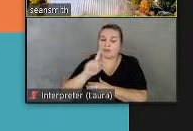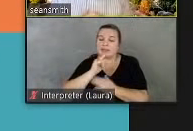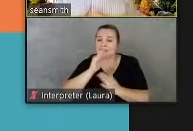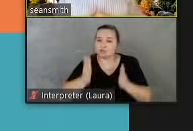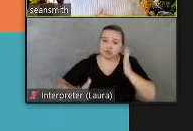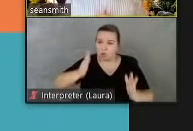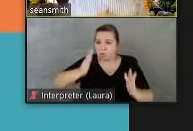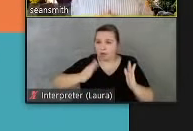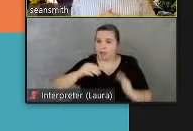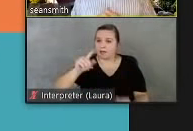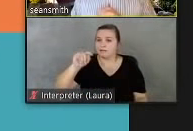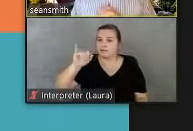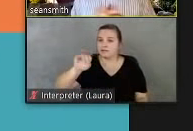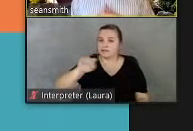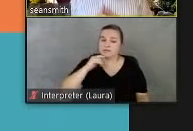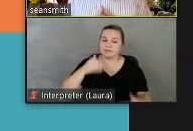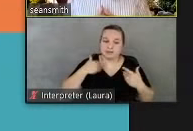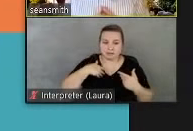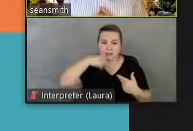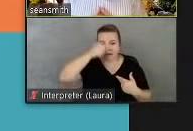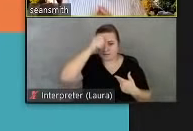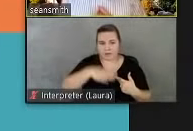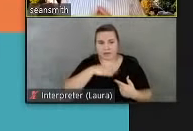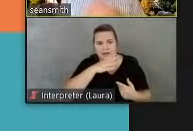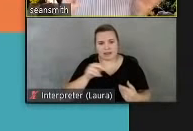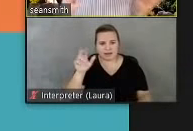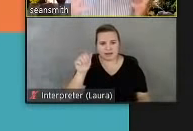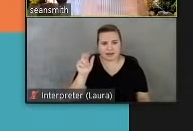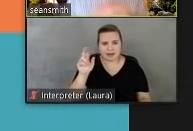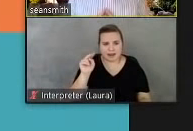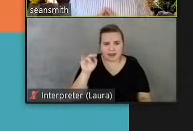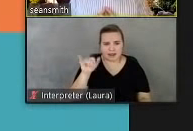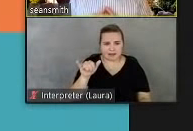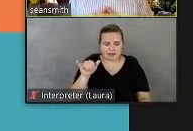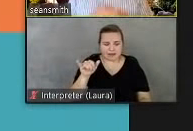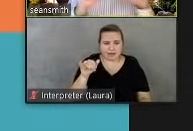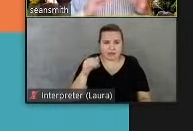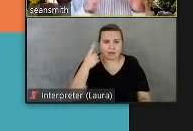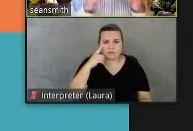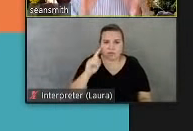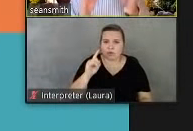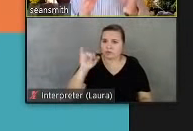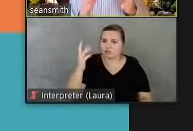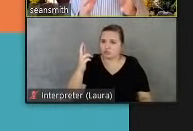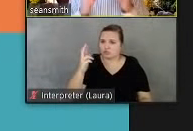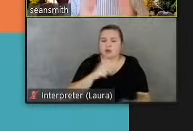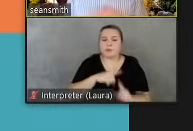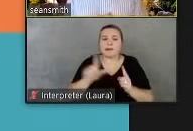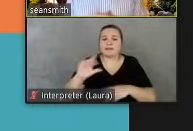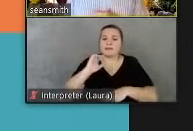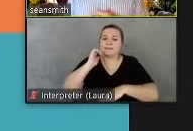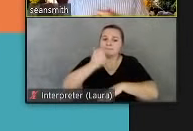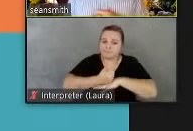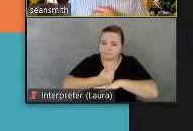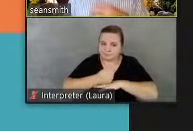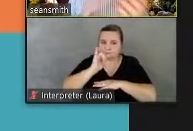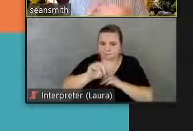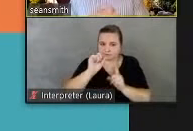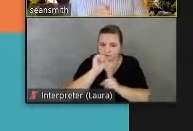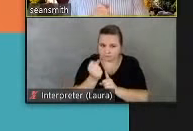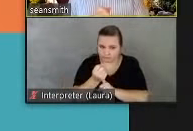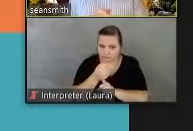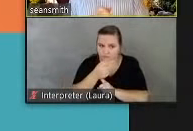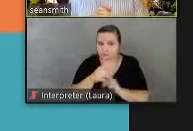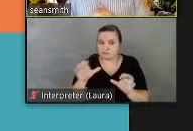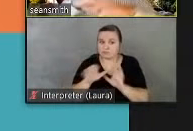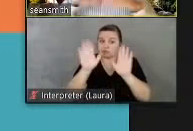is the young man, and what is it, Annie for the BrainPop Junior, I always forget. But they set the stage, and in this instance, they do a